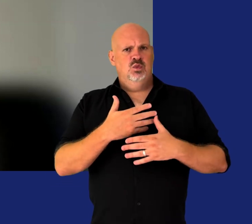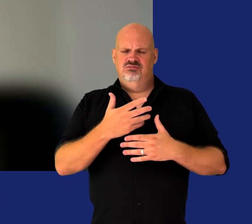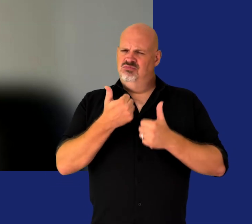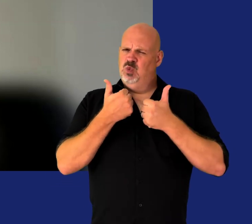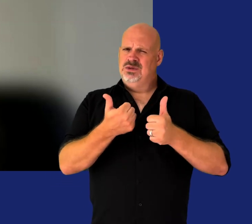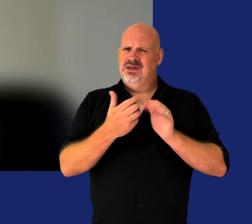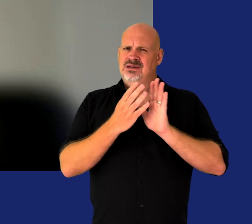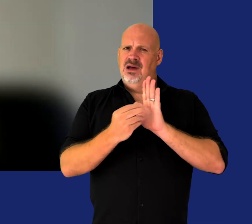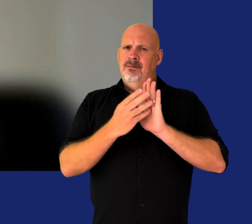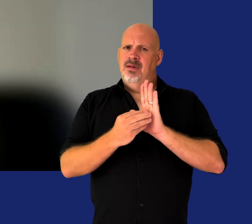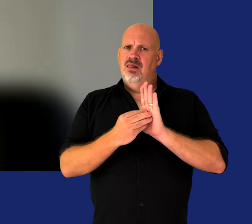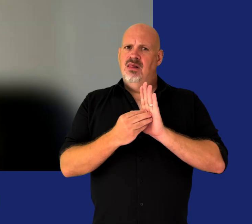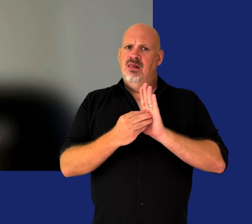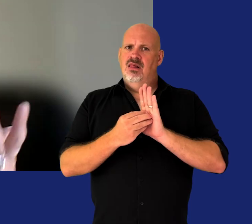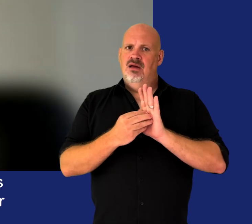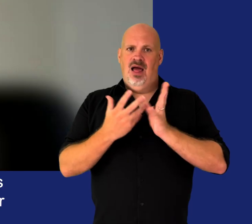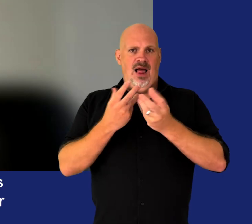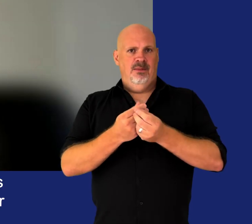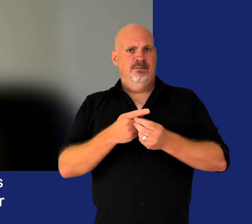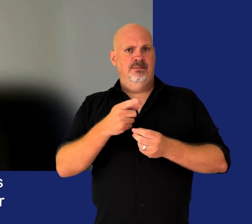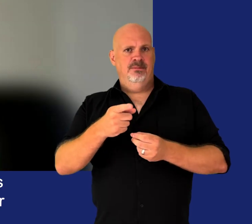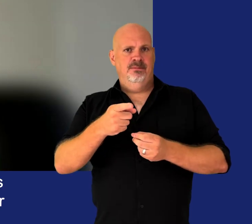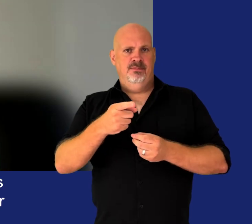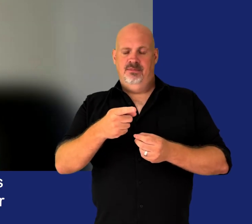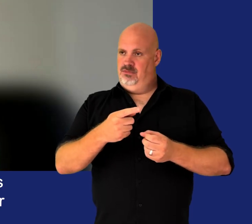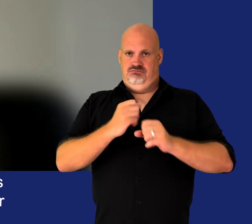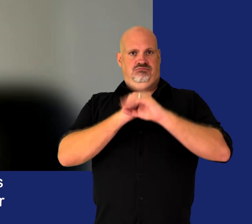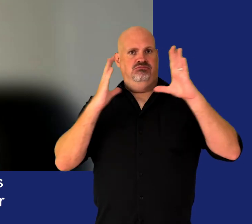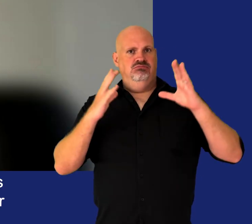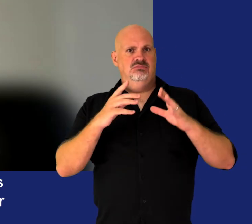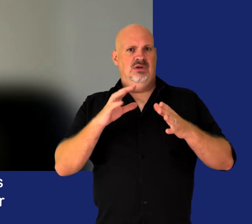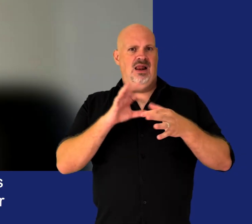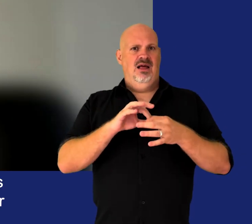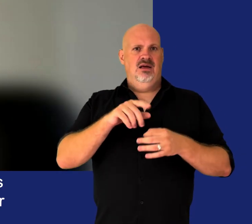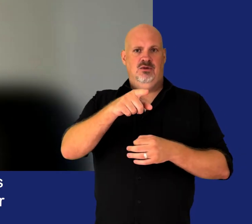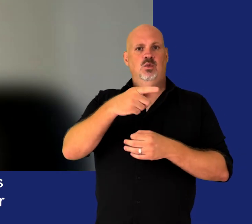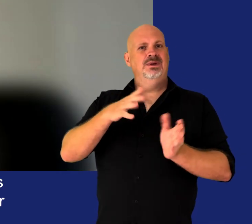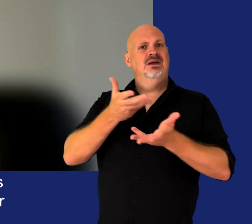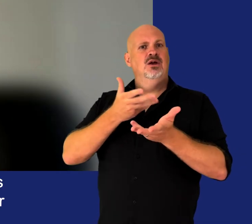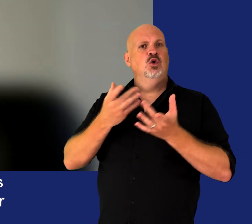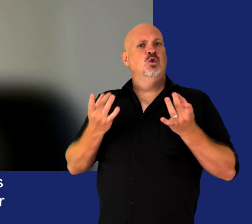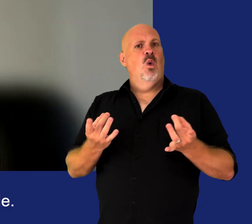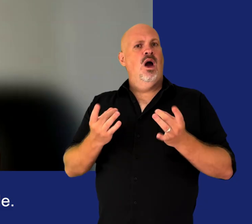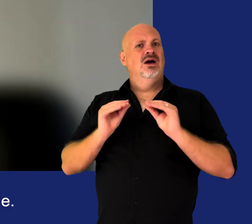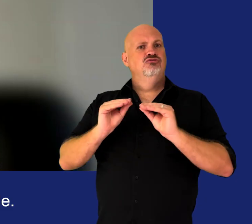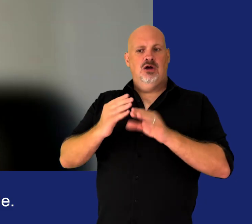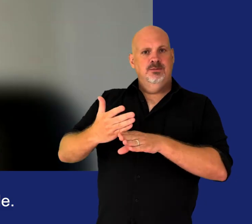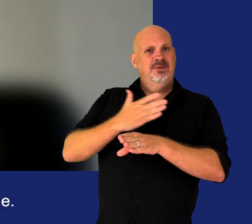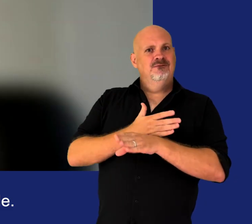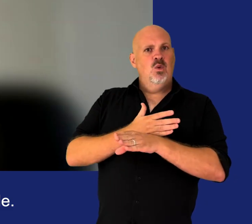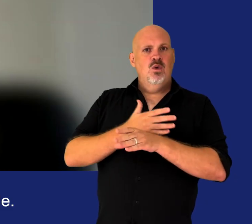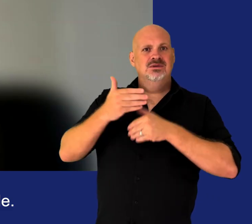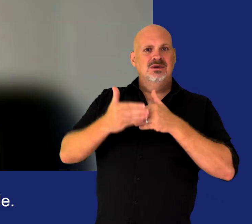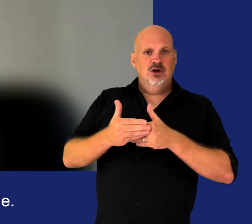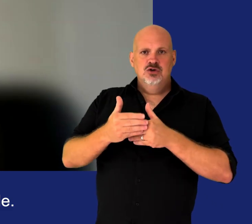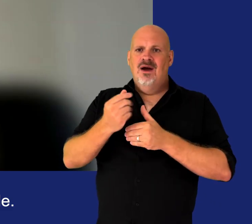you also shared a really good example that helped bring it all to life to us in the groups about speaking to a yoga instructor before a session and